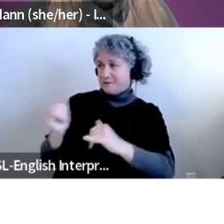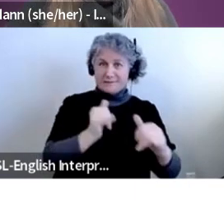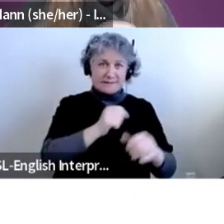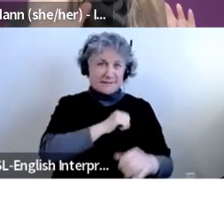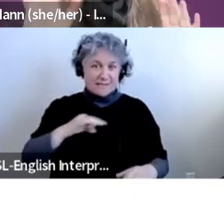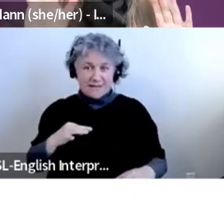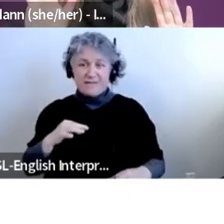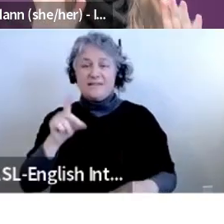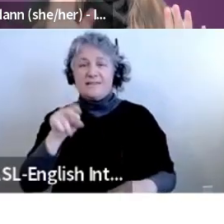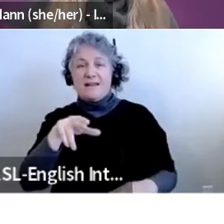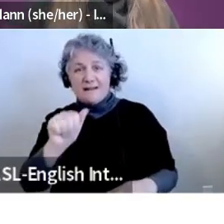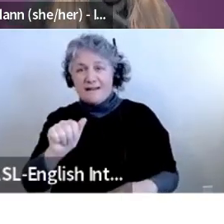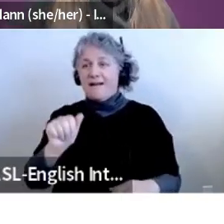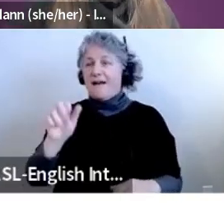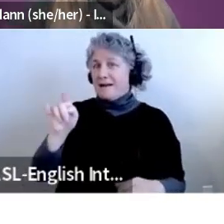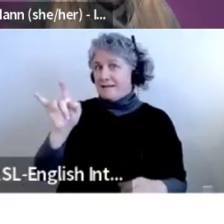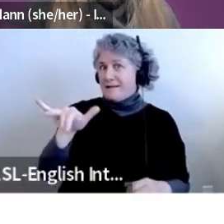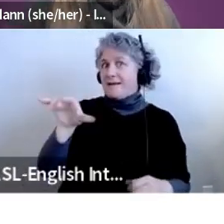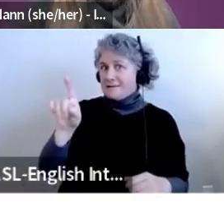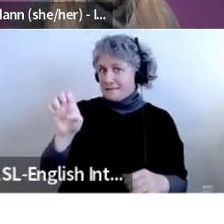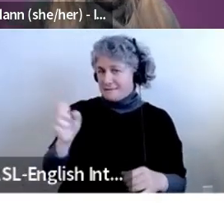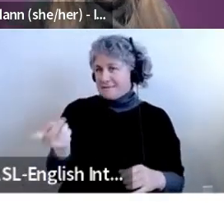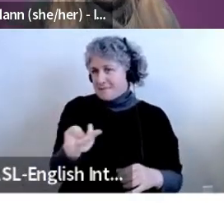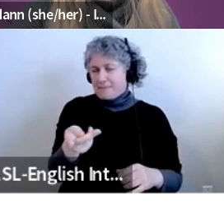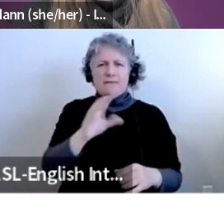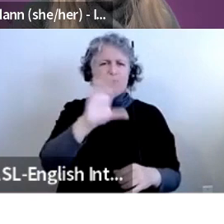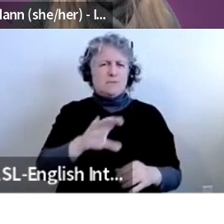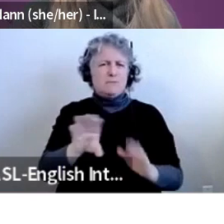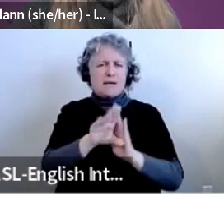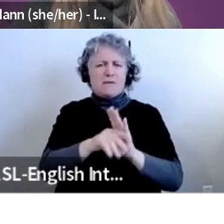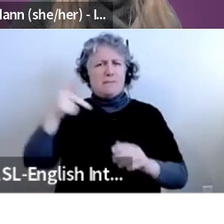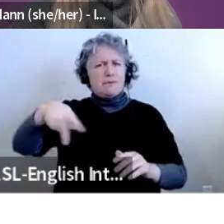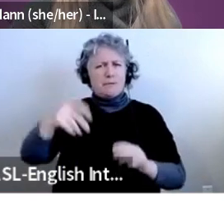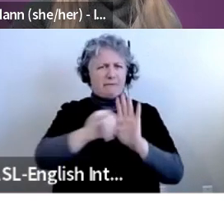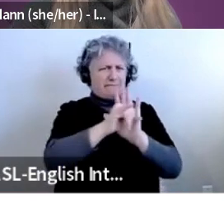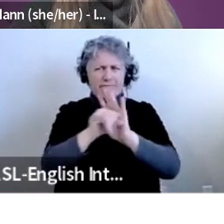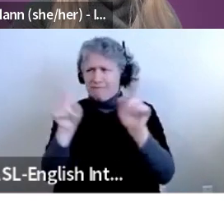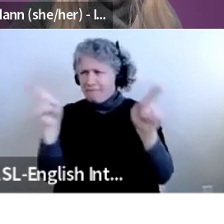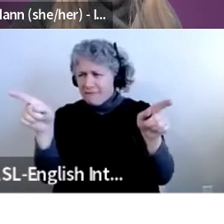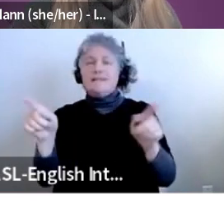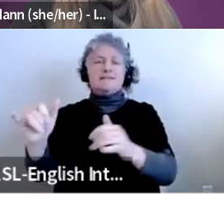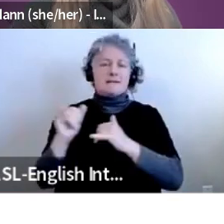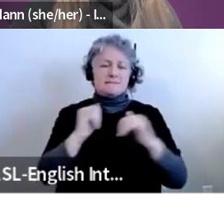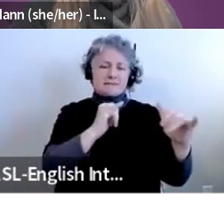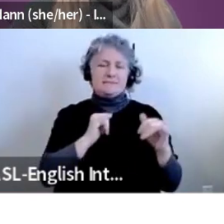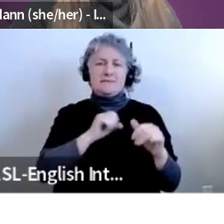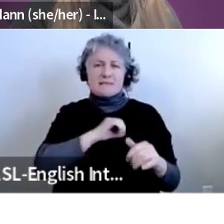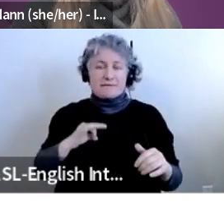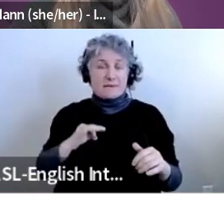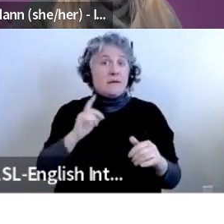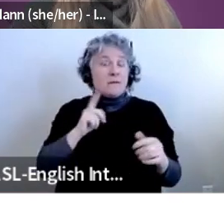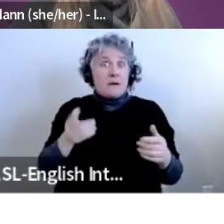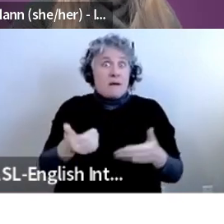both have the i.d.e.a Fund Zoom backgrounds on, or you can find them by their name. They're going to help me manage our